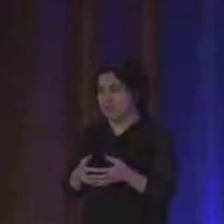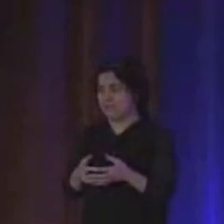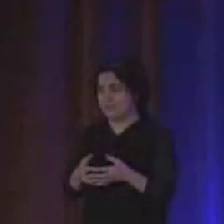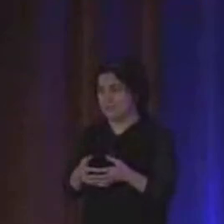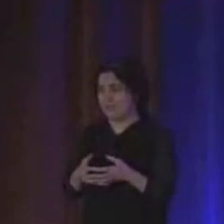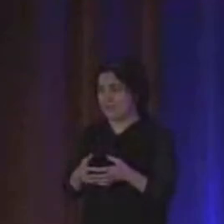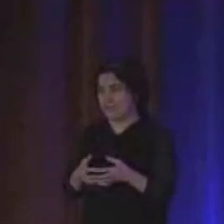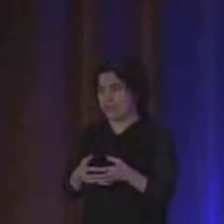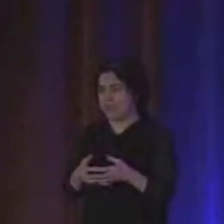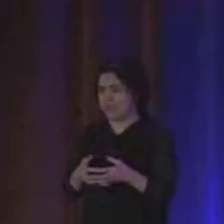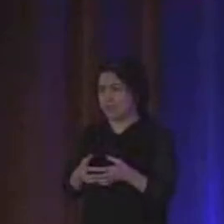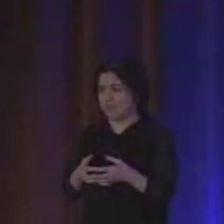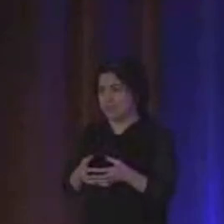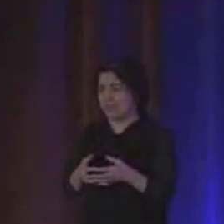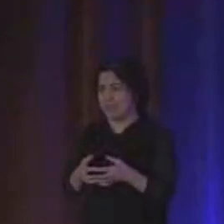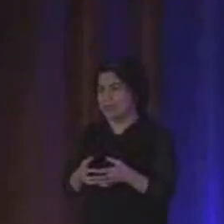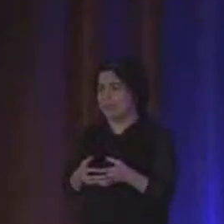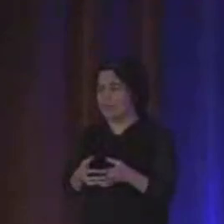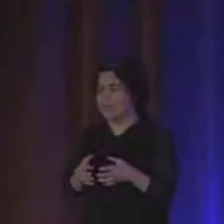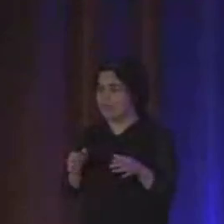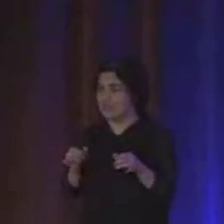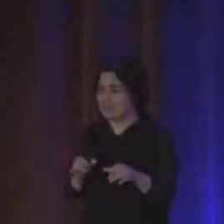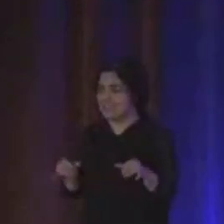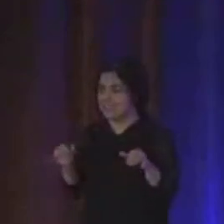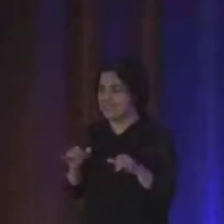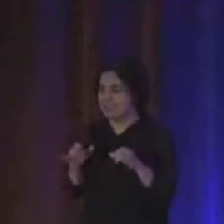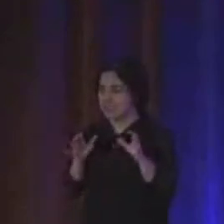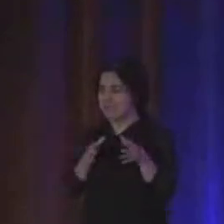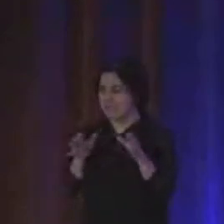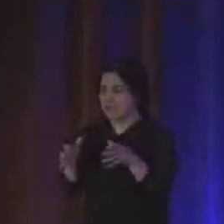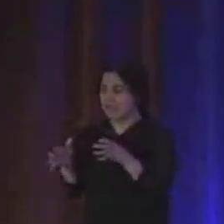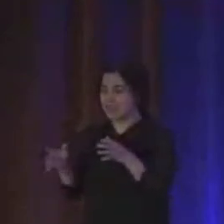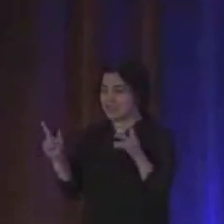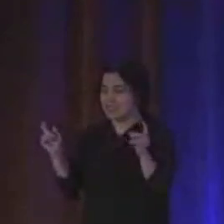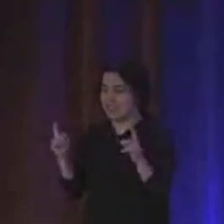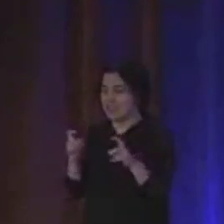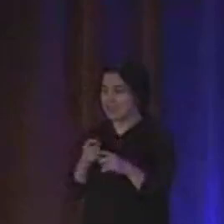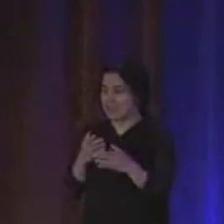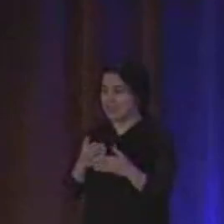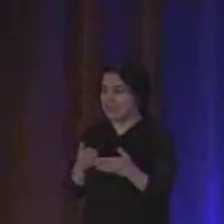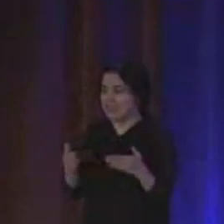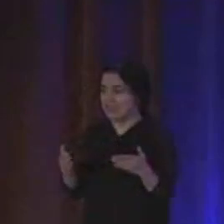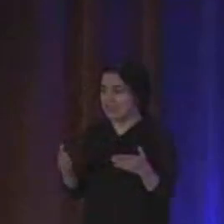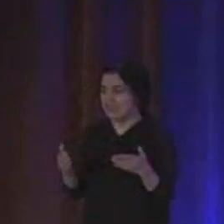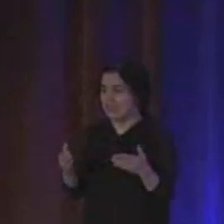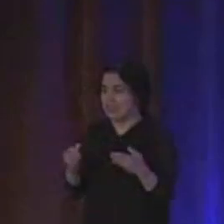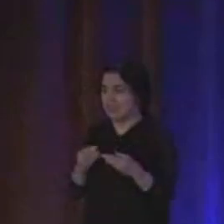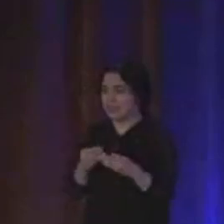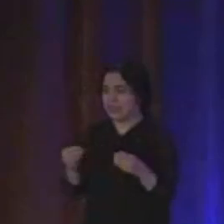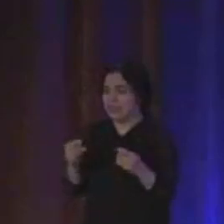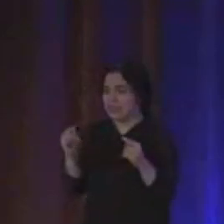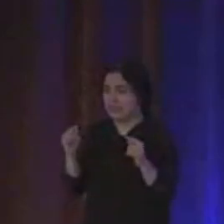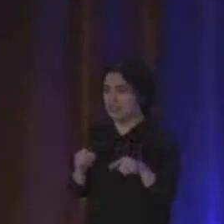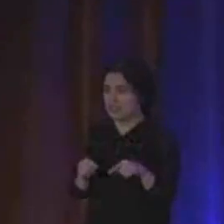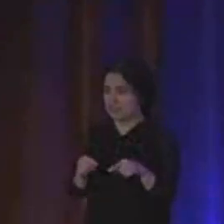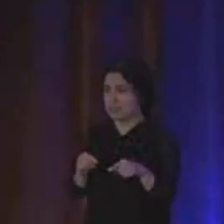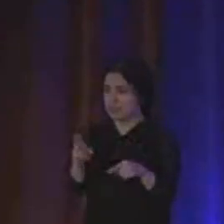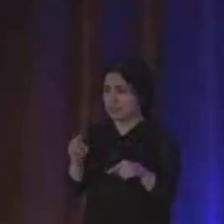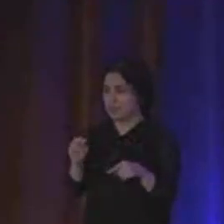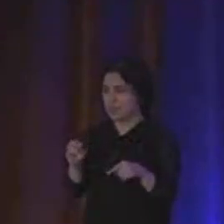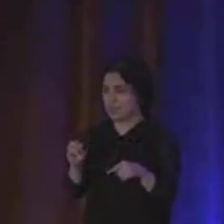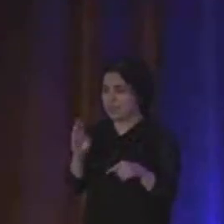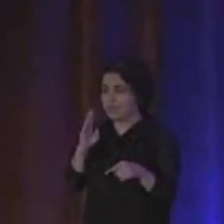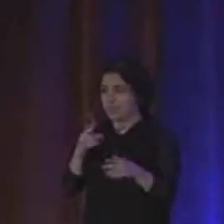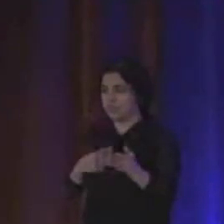native components that are going to handle all this complex stuff for us. So a solution is coming. And Una Kravitz is going to talk briefly